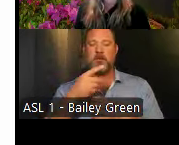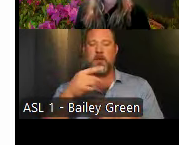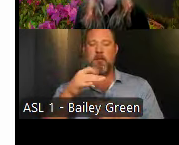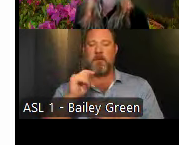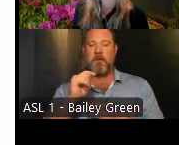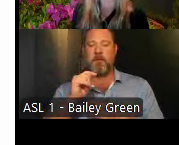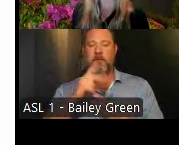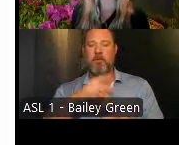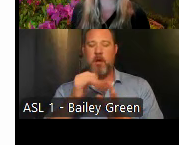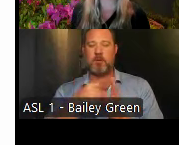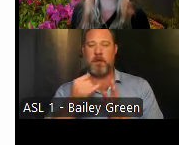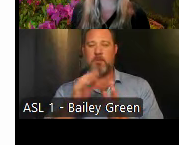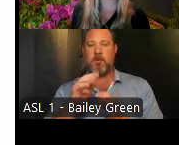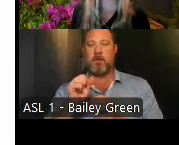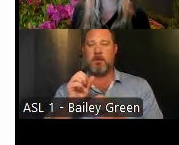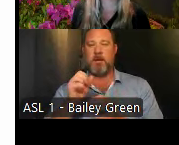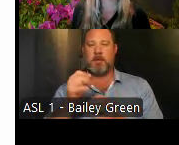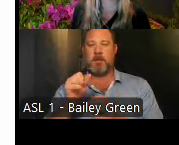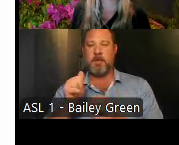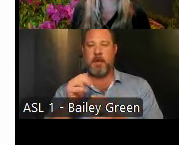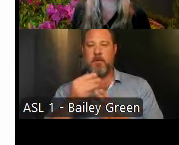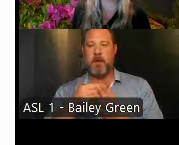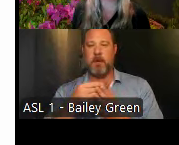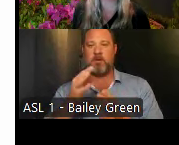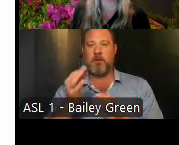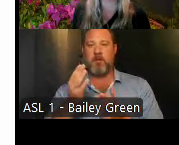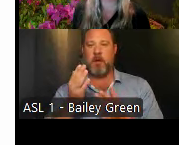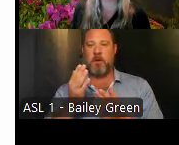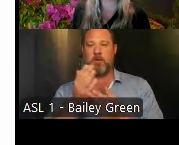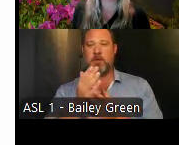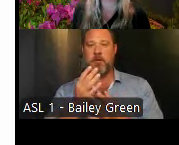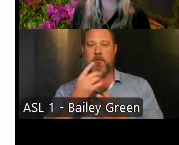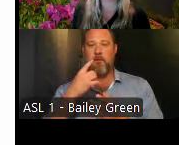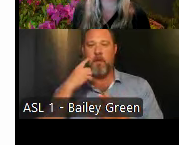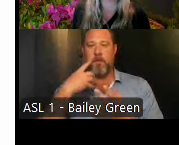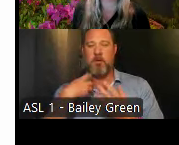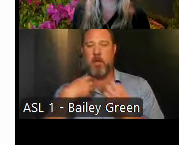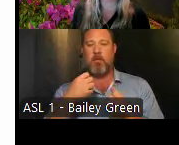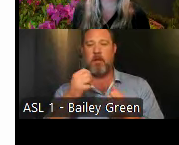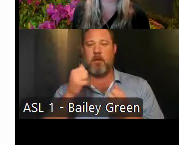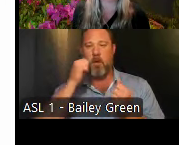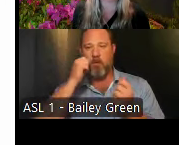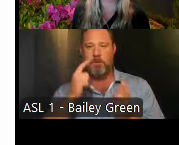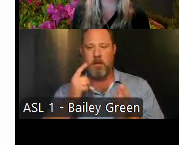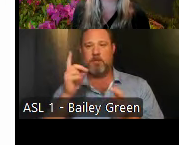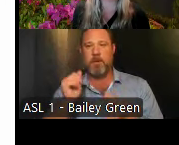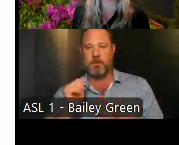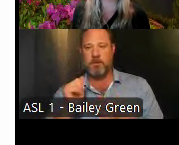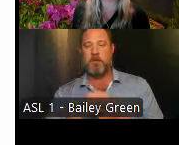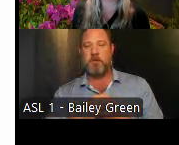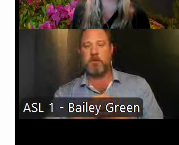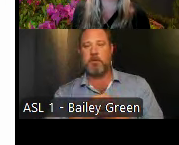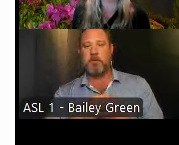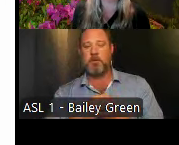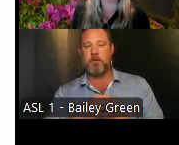funded with BHSA money that's trying to find the intersection of mental health and Alzheimer's or dementia